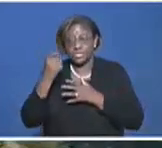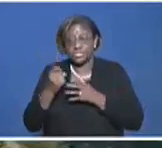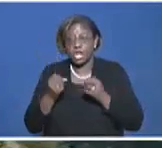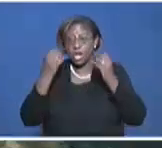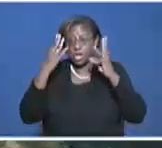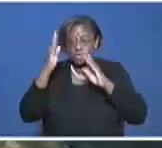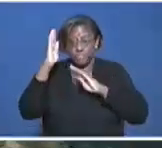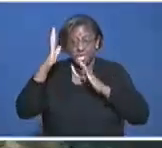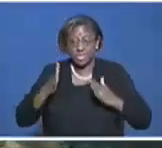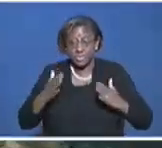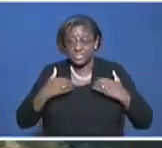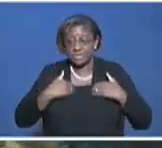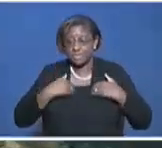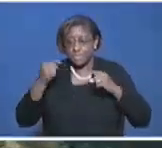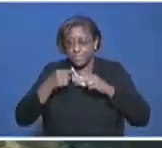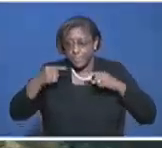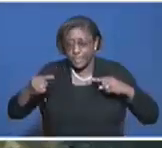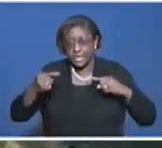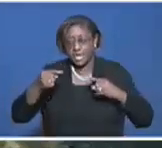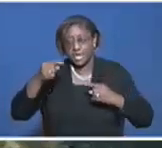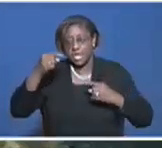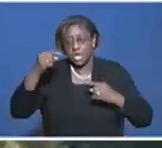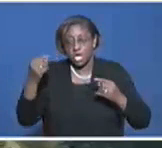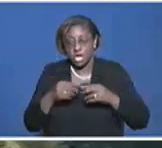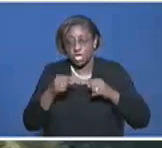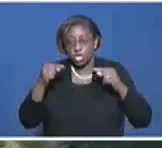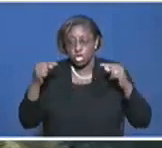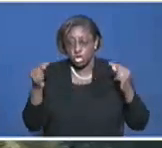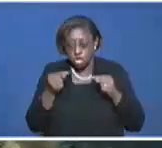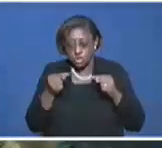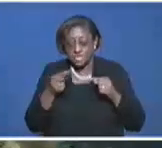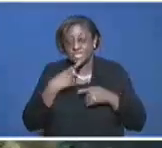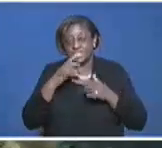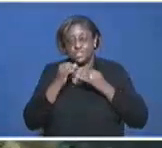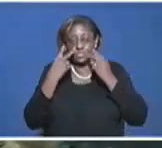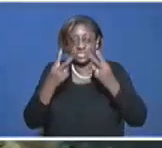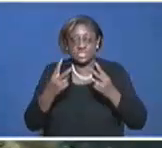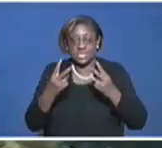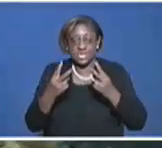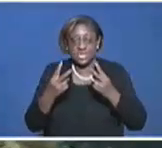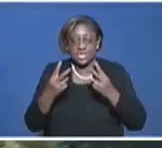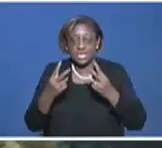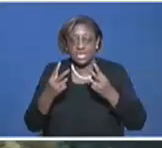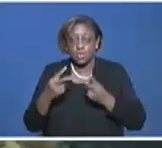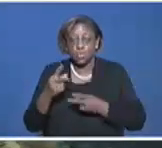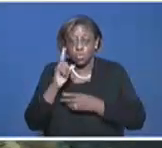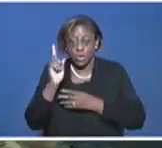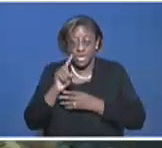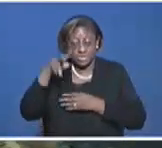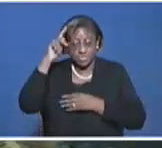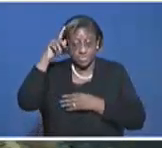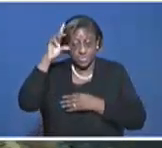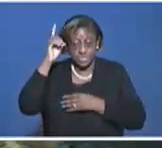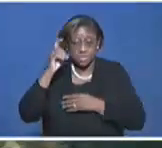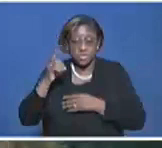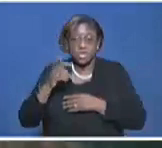of pain, a lot of hurt. And in particular, you've seen his passion, particularly for those persons who were affected by